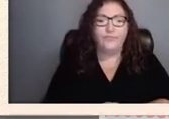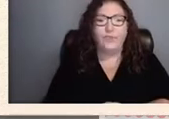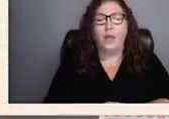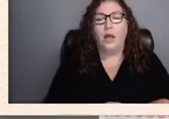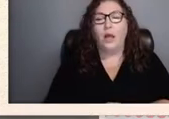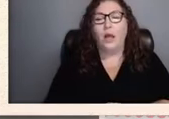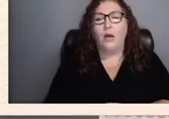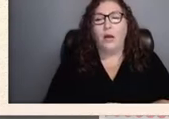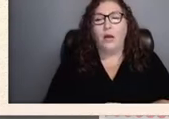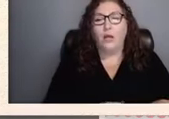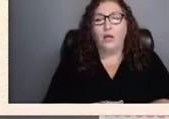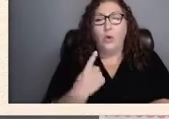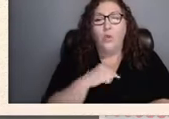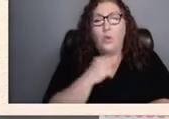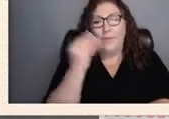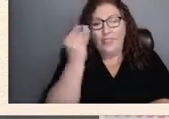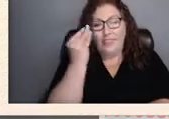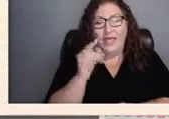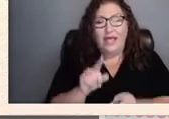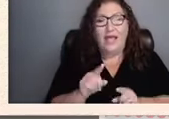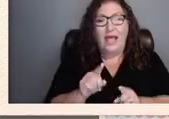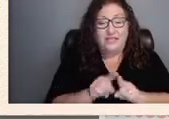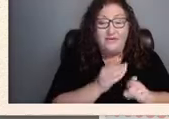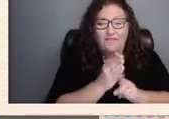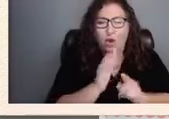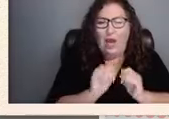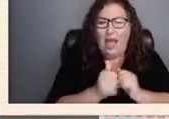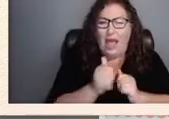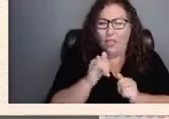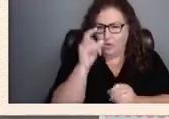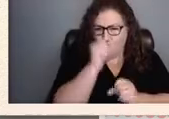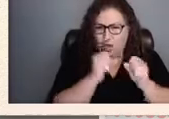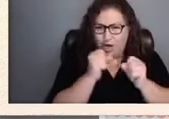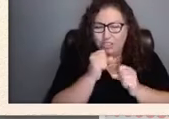a field about how these strategies might apply during COVID.